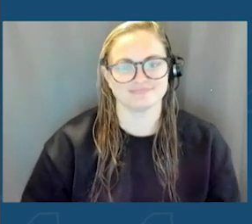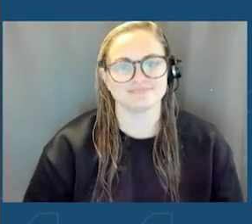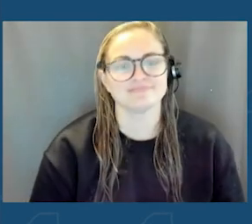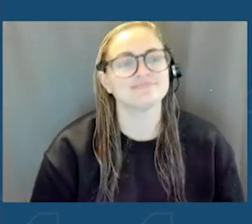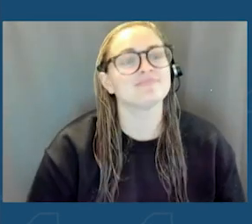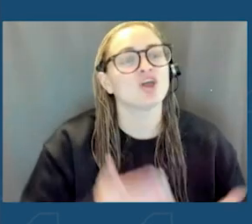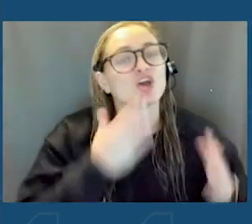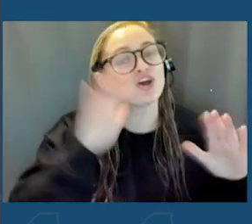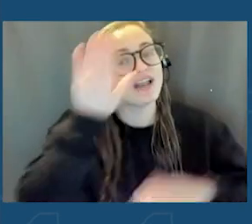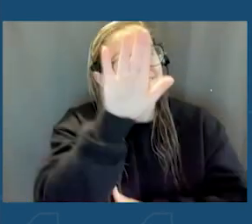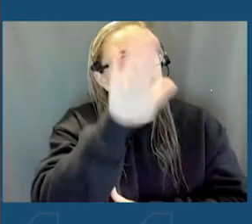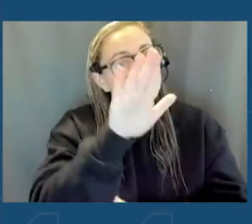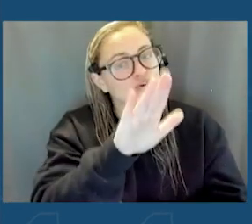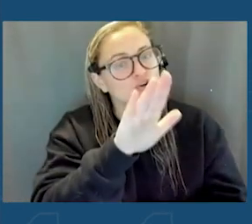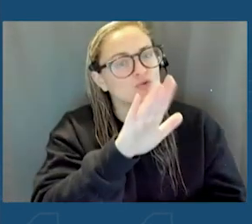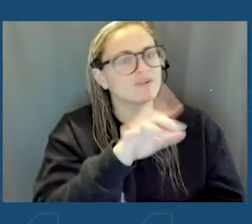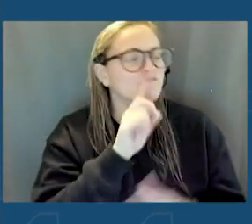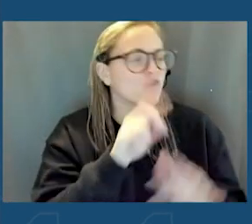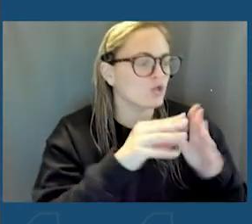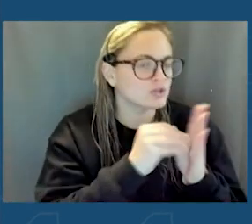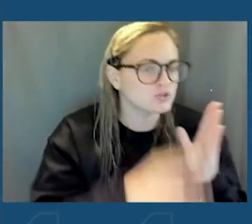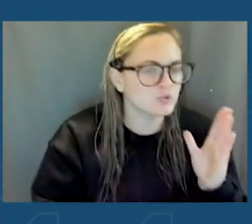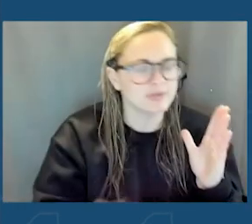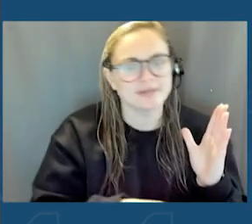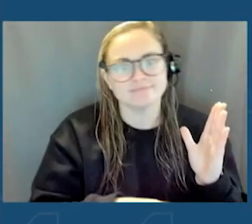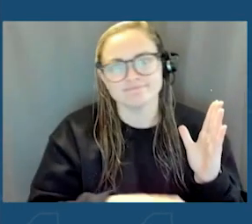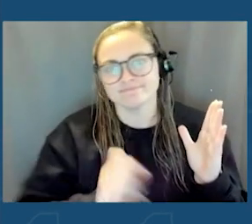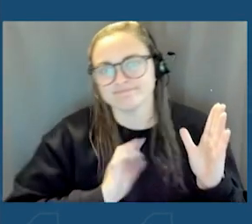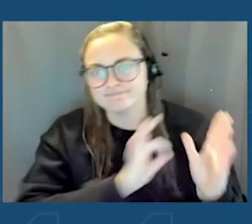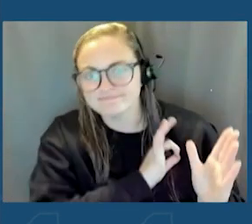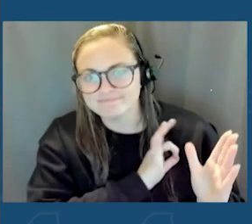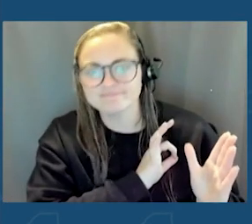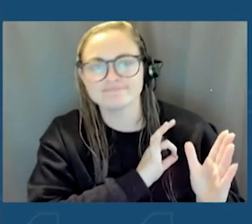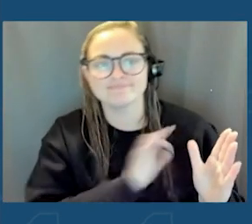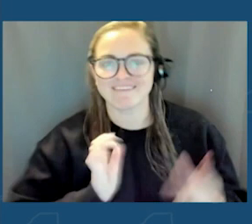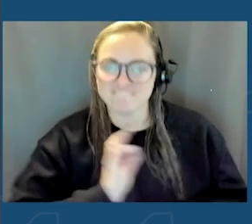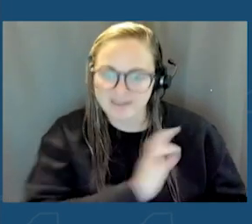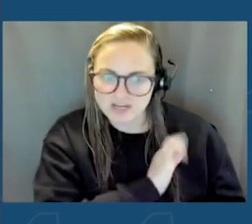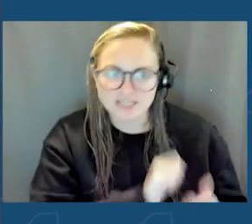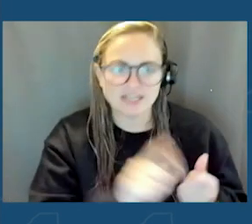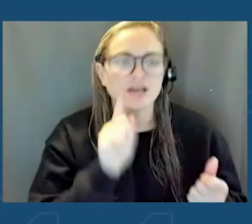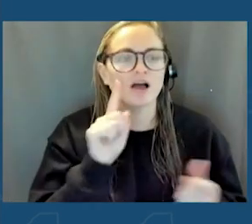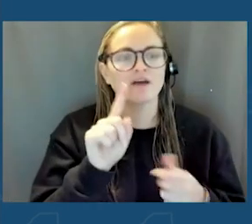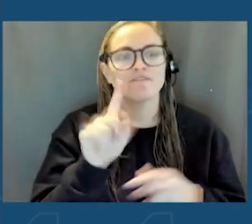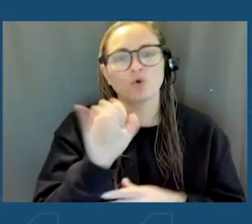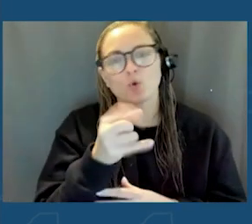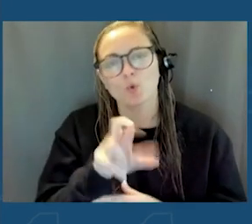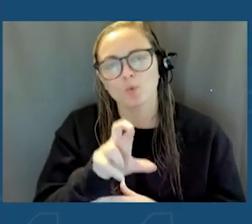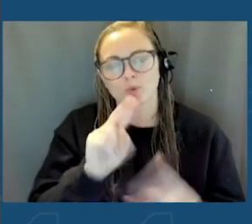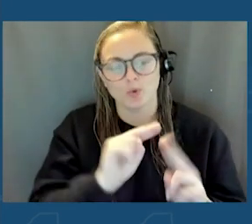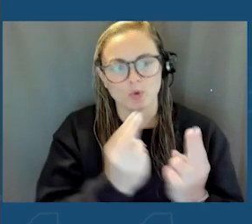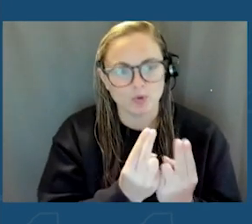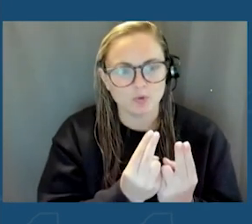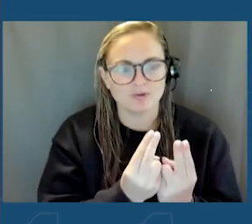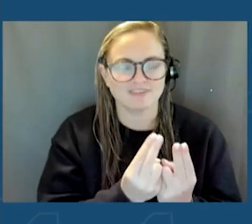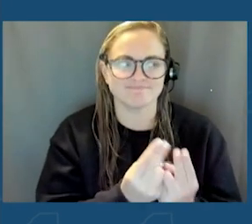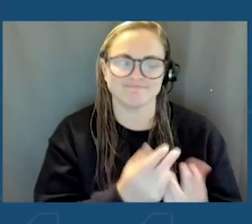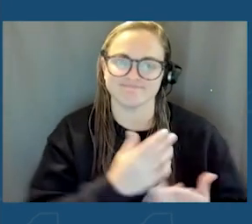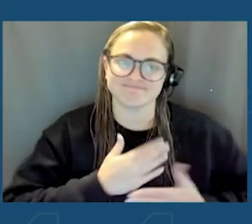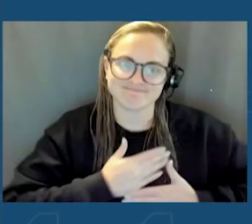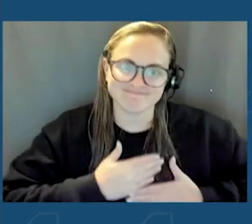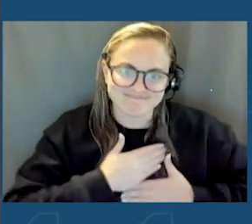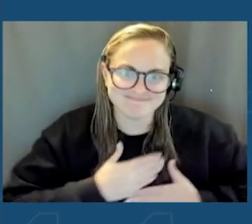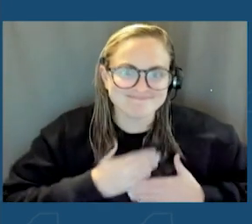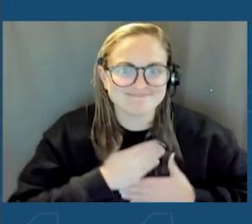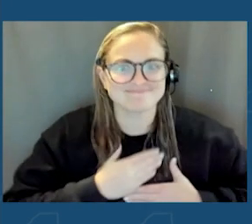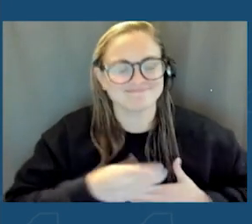On behalf of the students, faculty, staff, and trustees of the Cooper Union, it is truly my distinct pleasure and